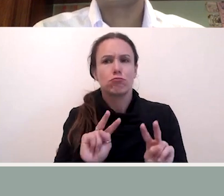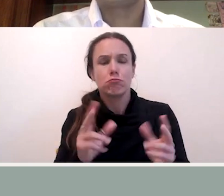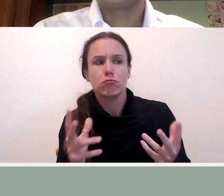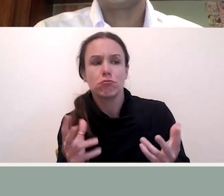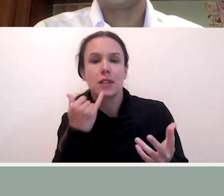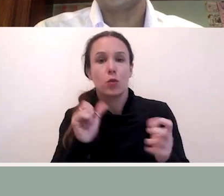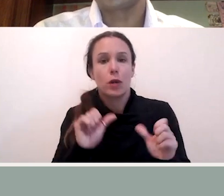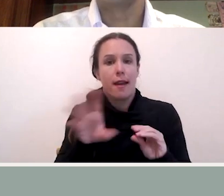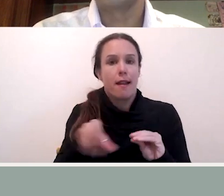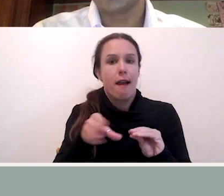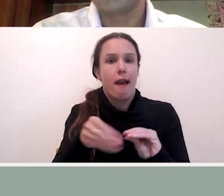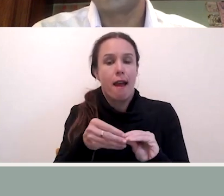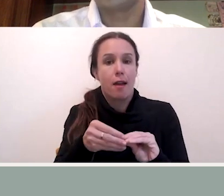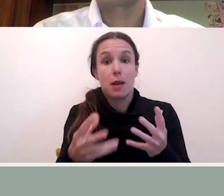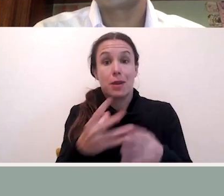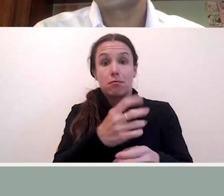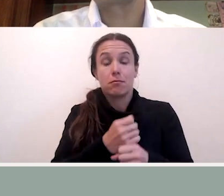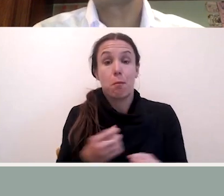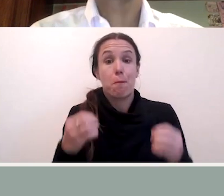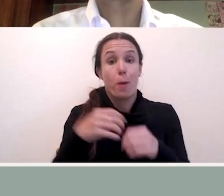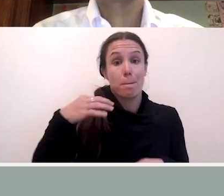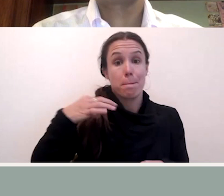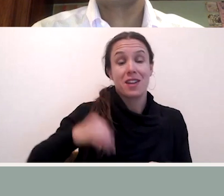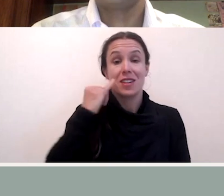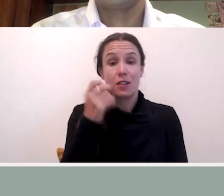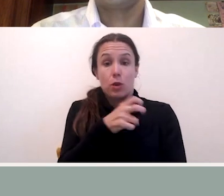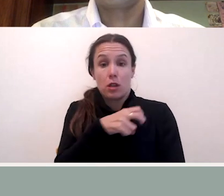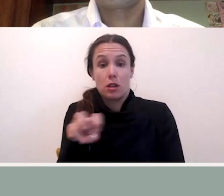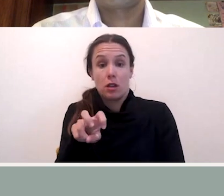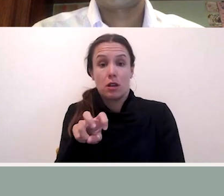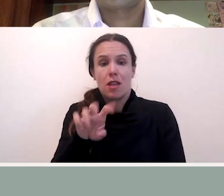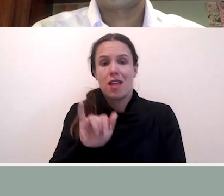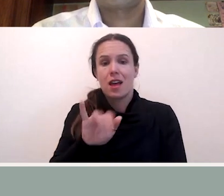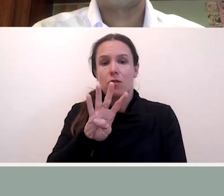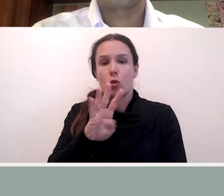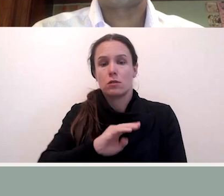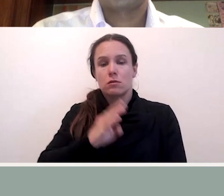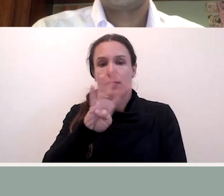add and get more benefit by switching the CDK4/6 inhibitor?